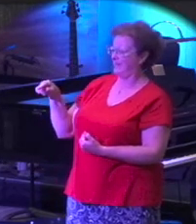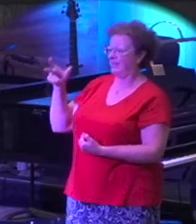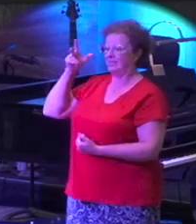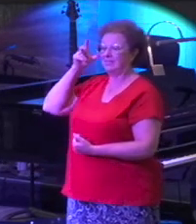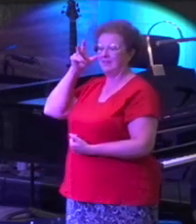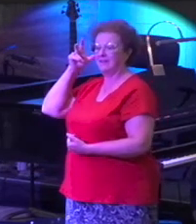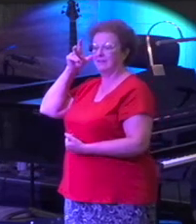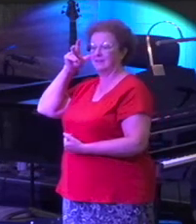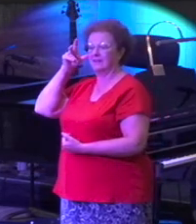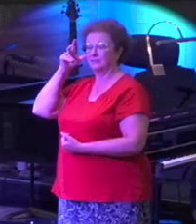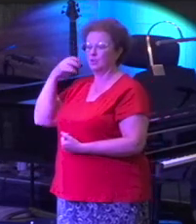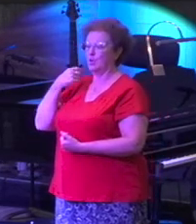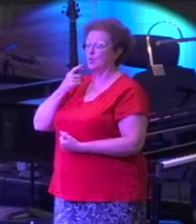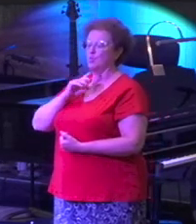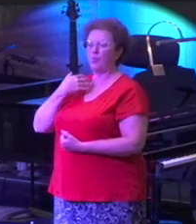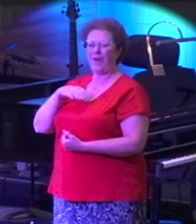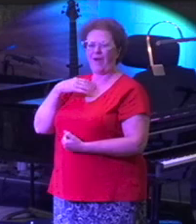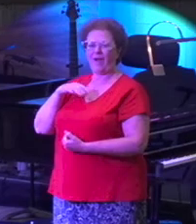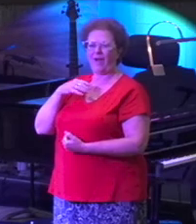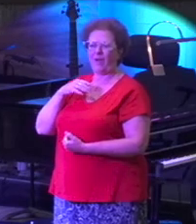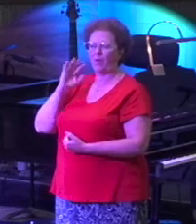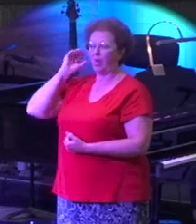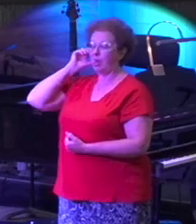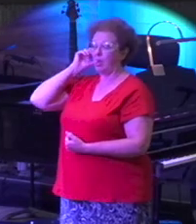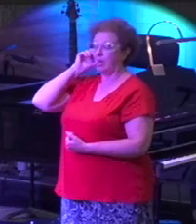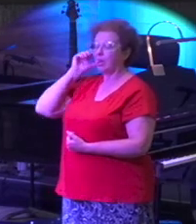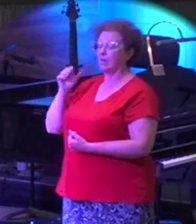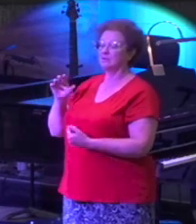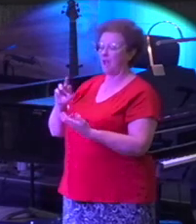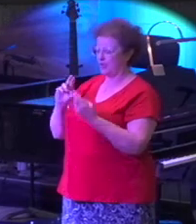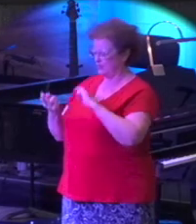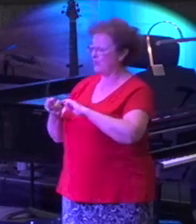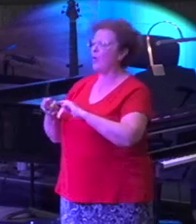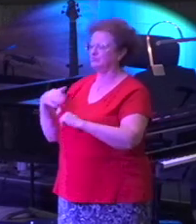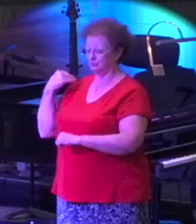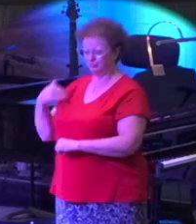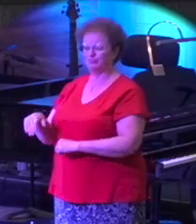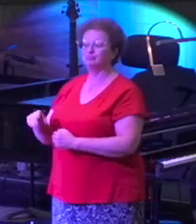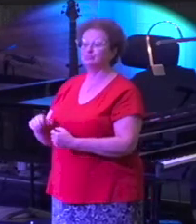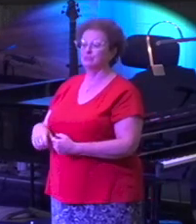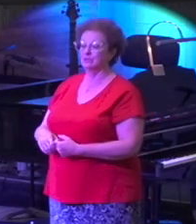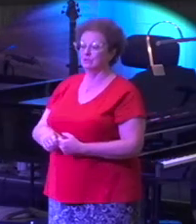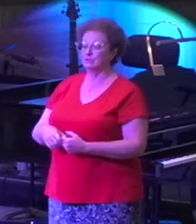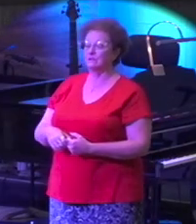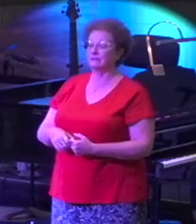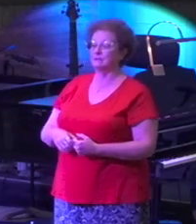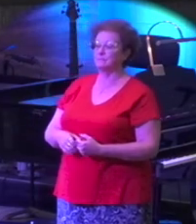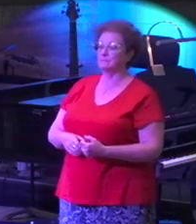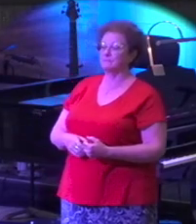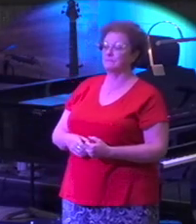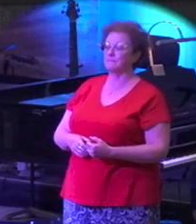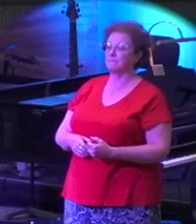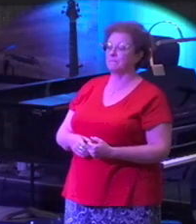visceral reaction to Jonah's preaching? I mean, they repented hard, amen? They repented so hard that in